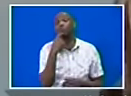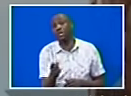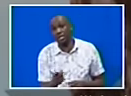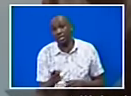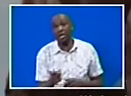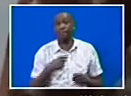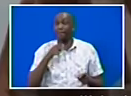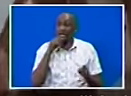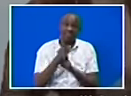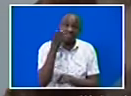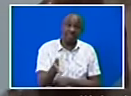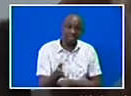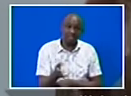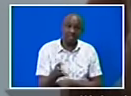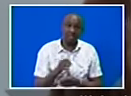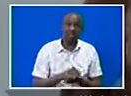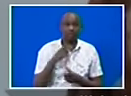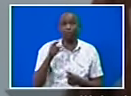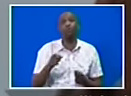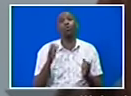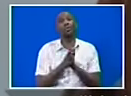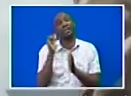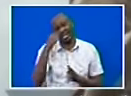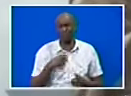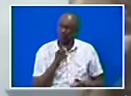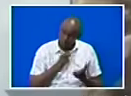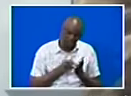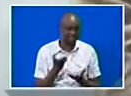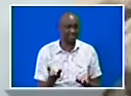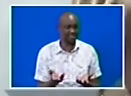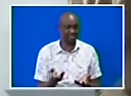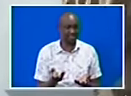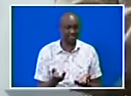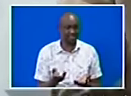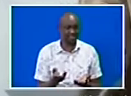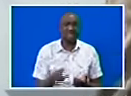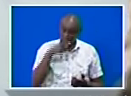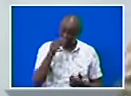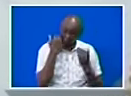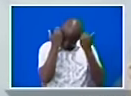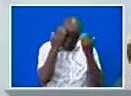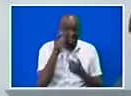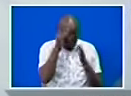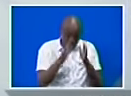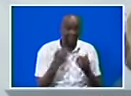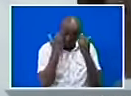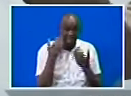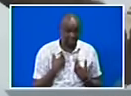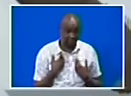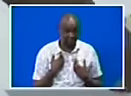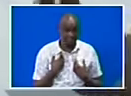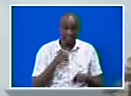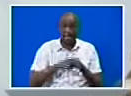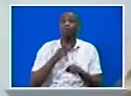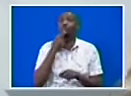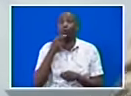ndugu zanguni tumepoteza Mkenya. Honestly. Alikuwa na pressure ya ile sukari ambayo